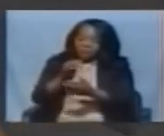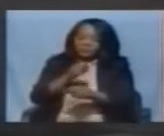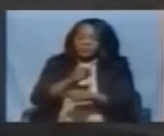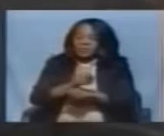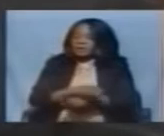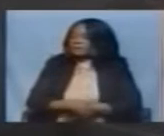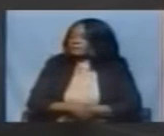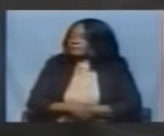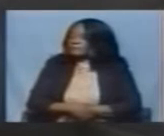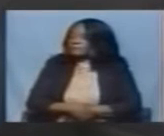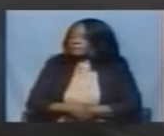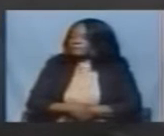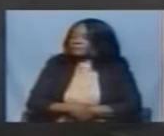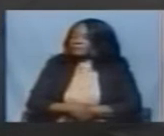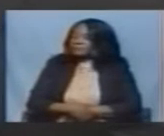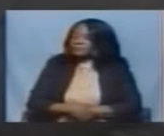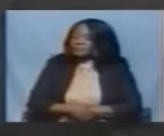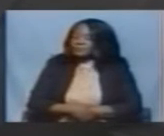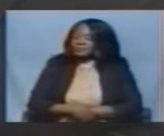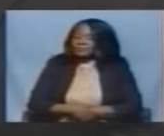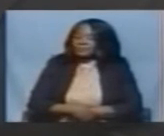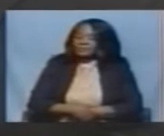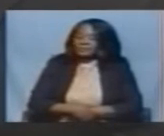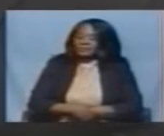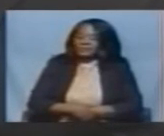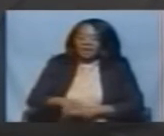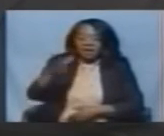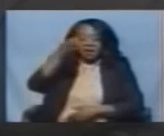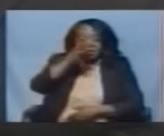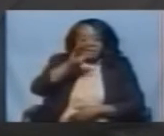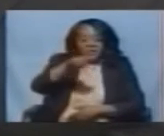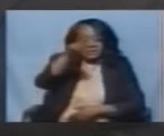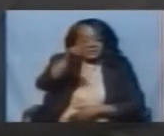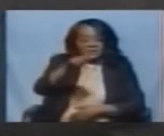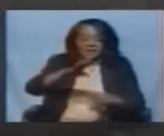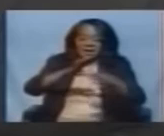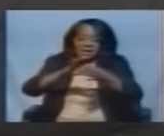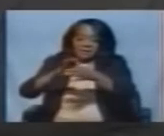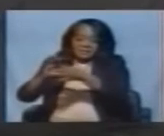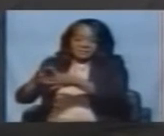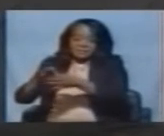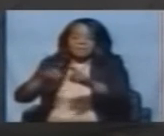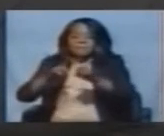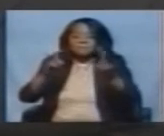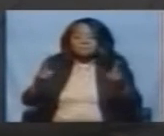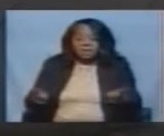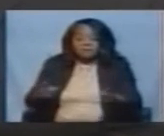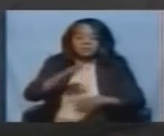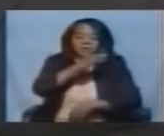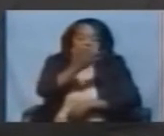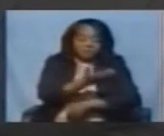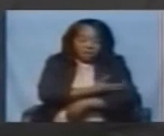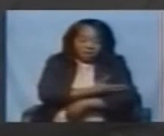that in as much as corruption is in the chain, but if you empowered the